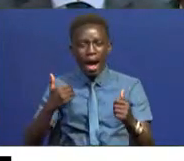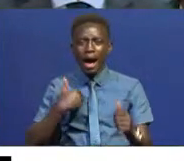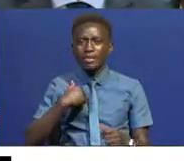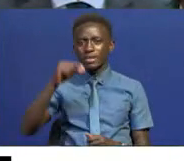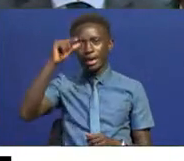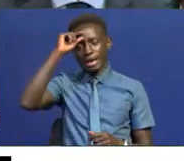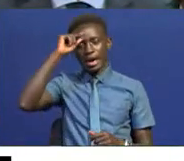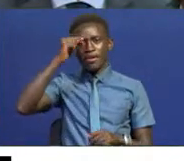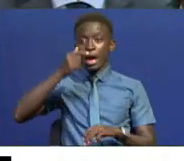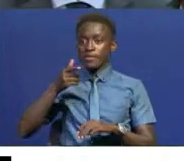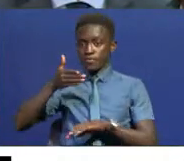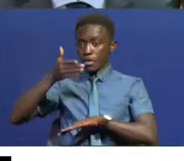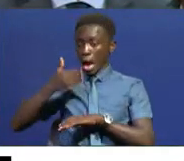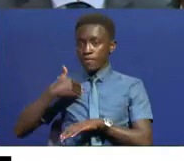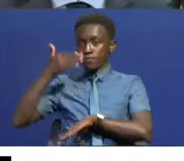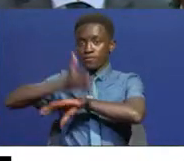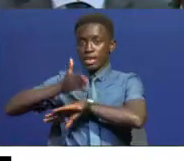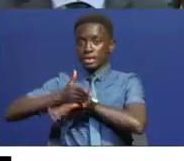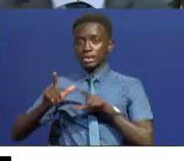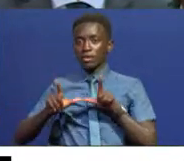job.